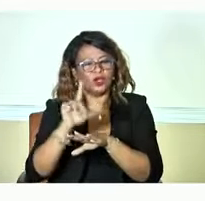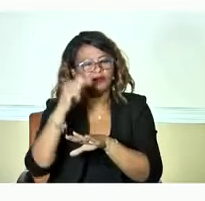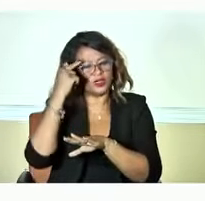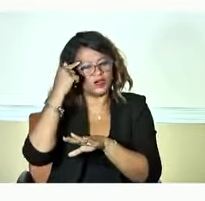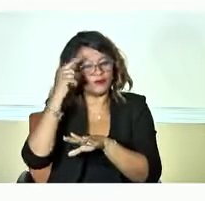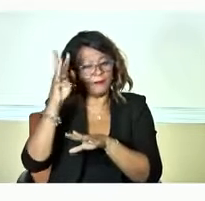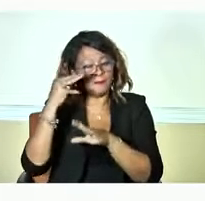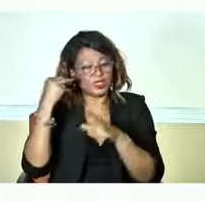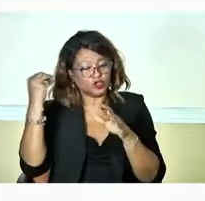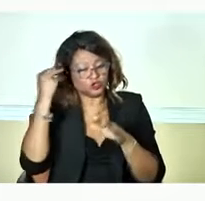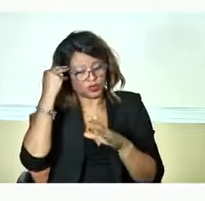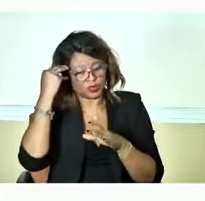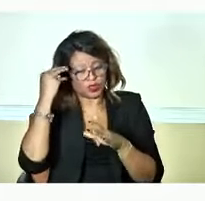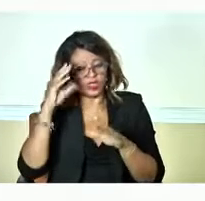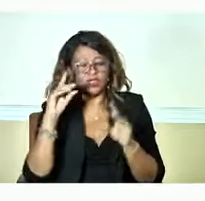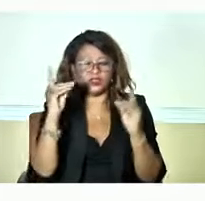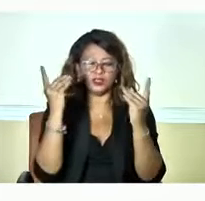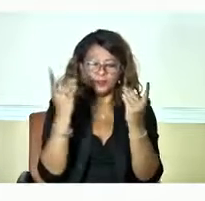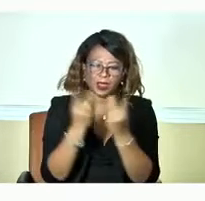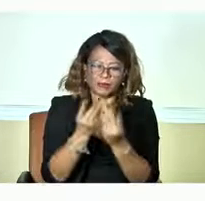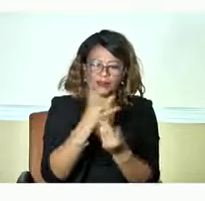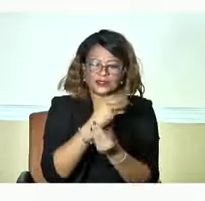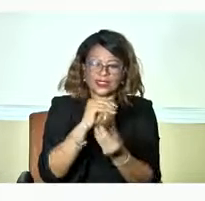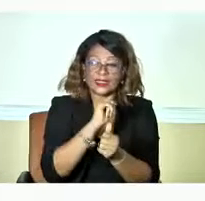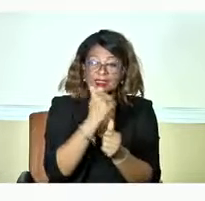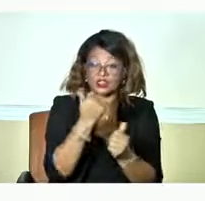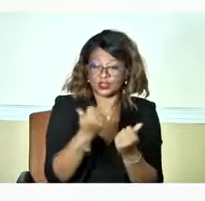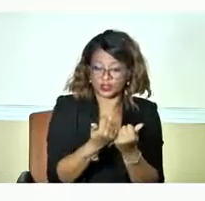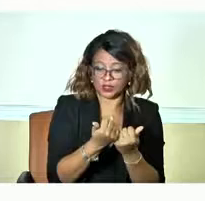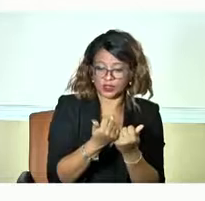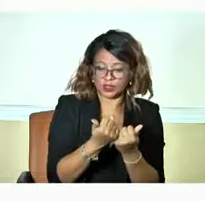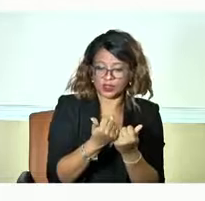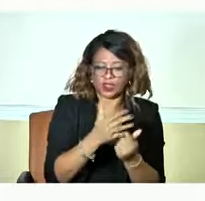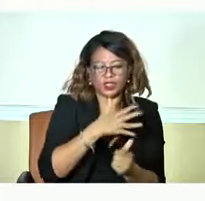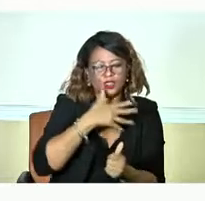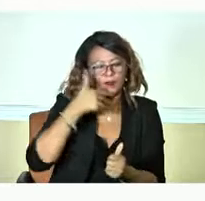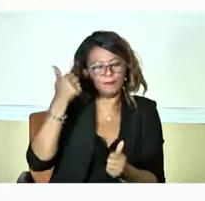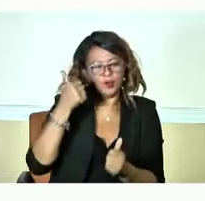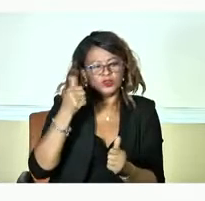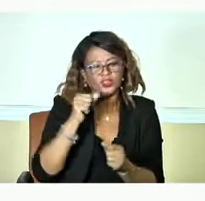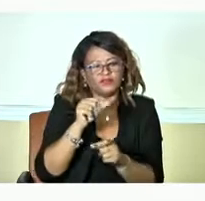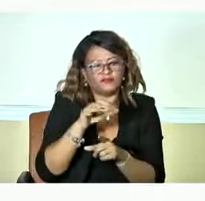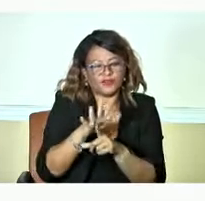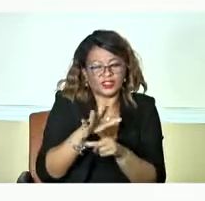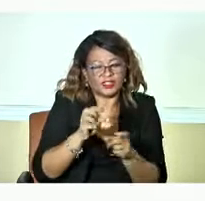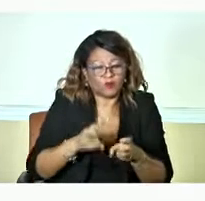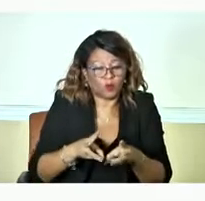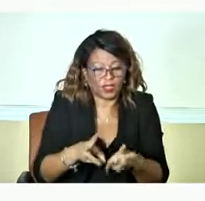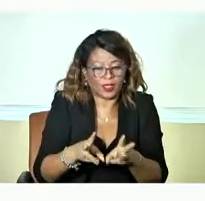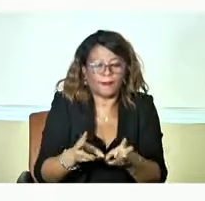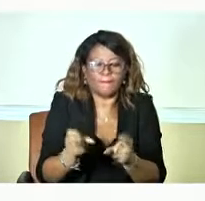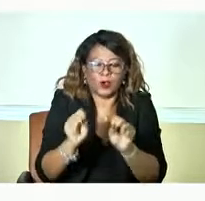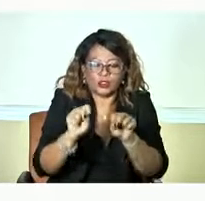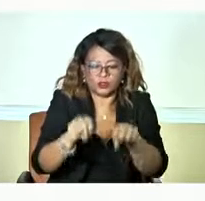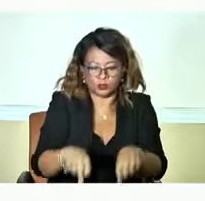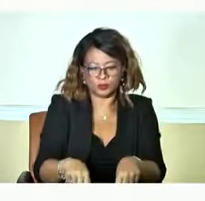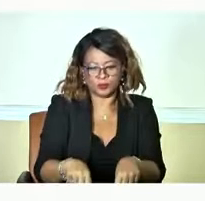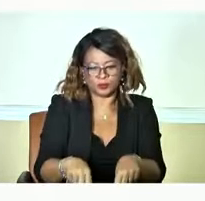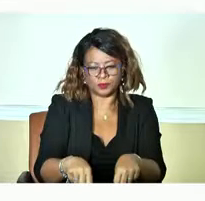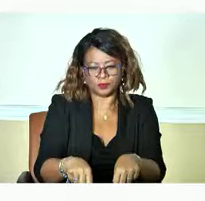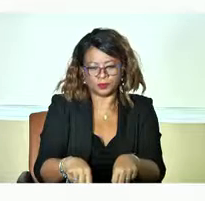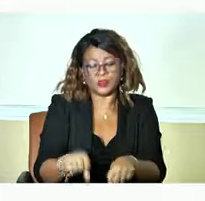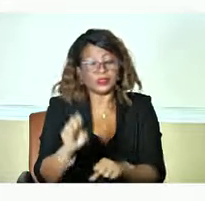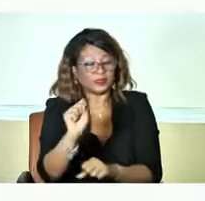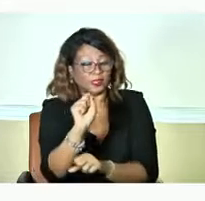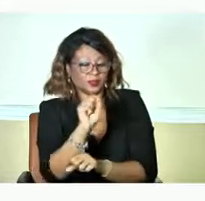government ministries, departments, and agencies in the most effective way possible.